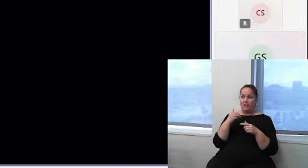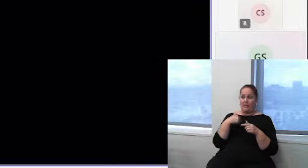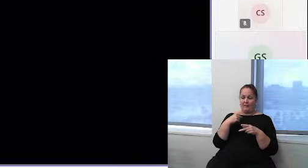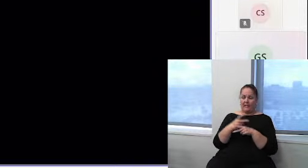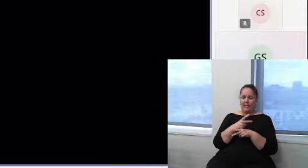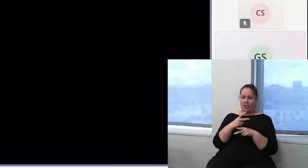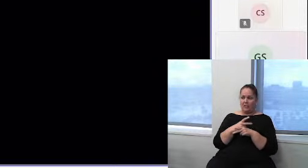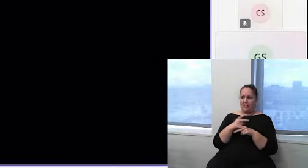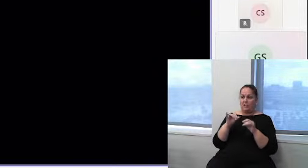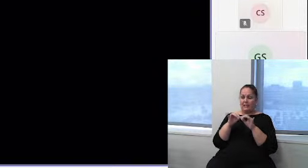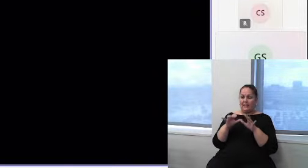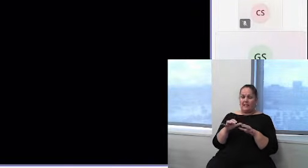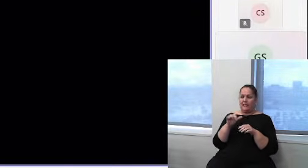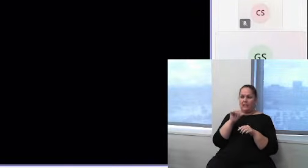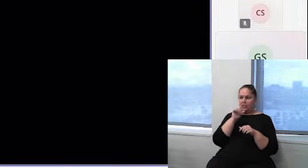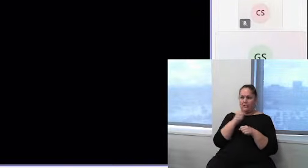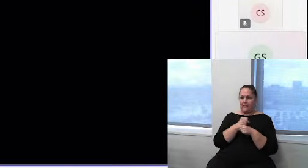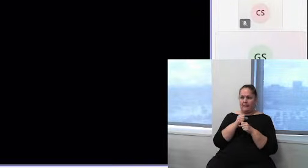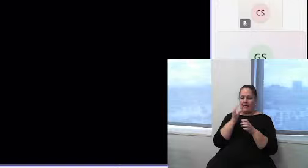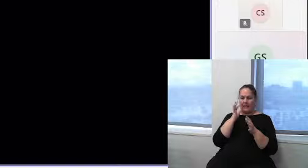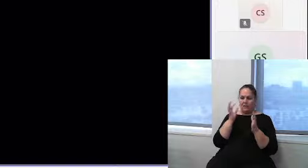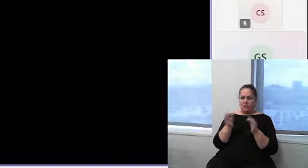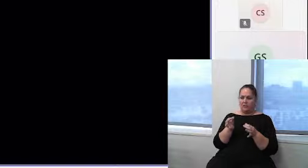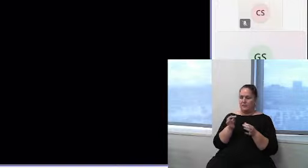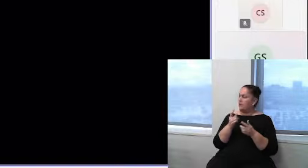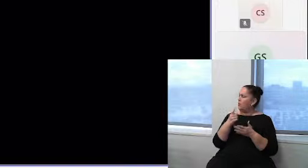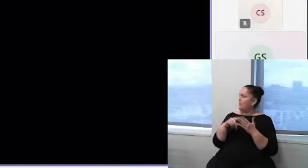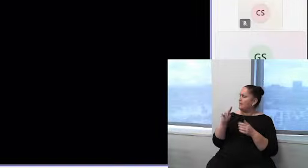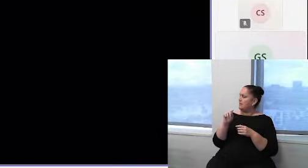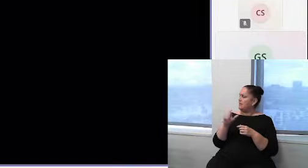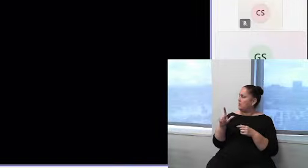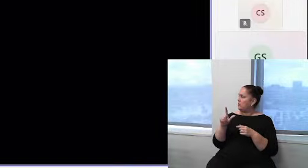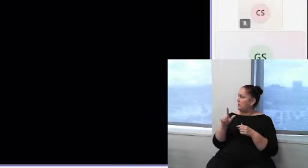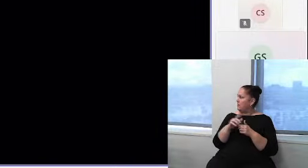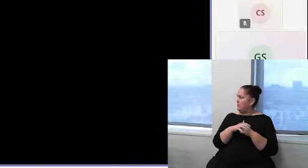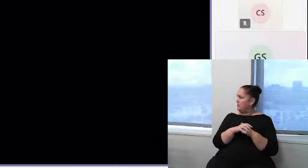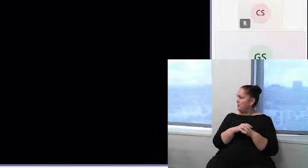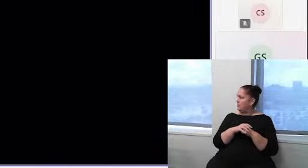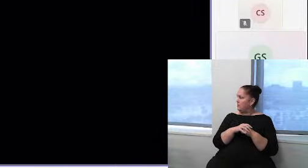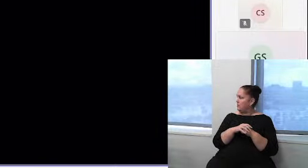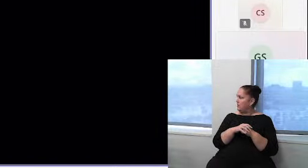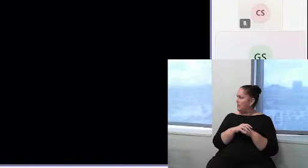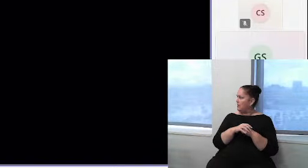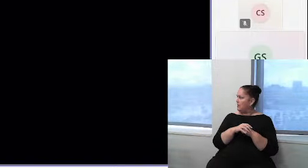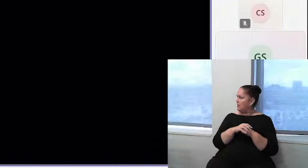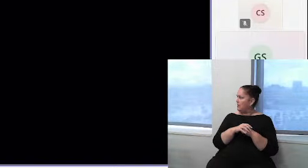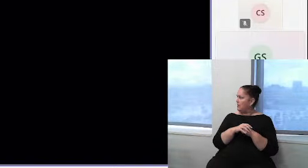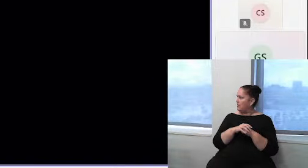tool actually has the calculation. The engineer does not make a judgment on What is the tool?